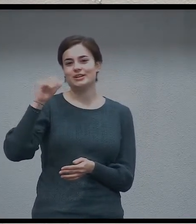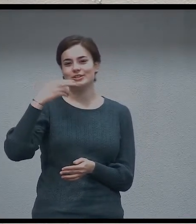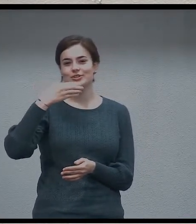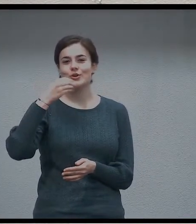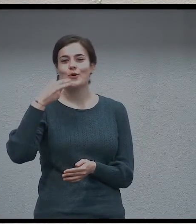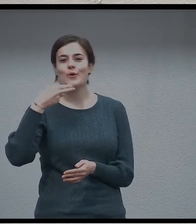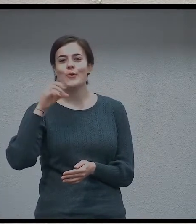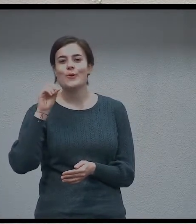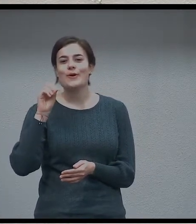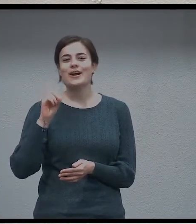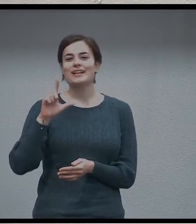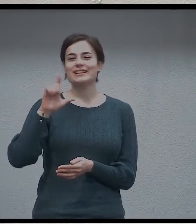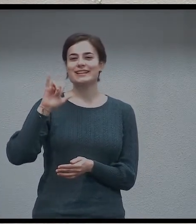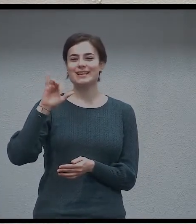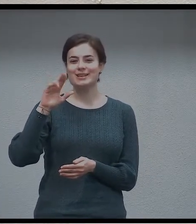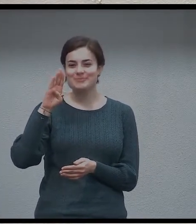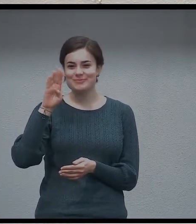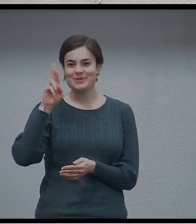did.